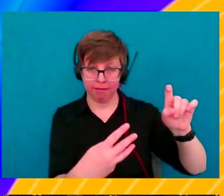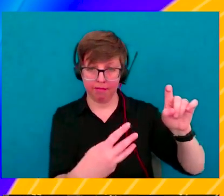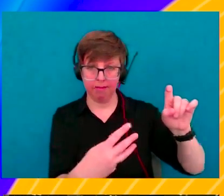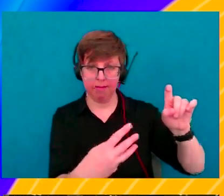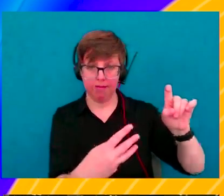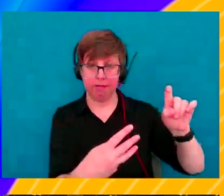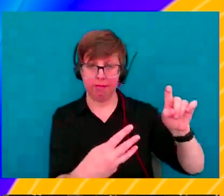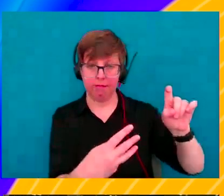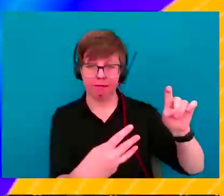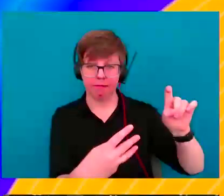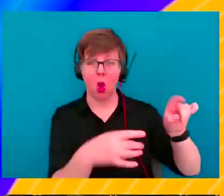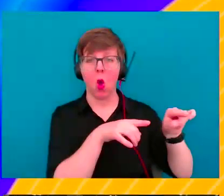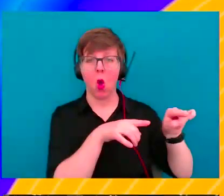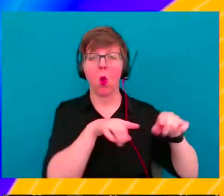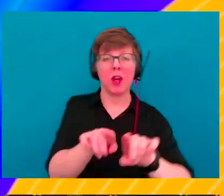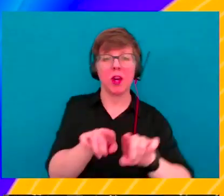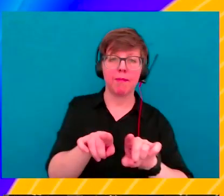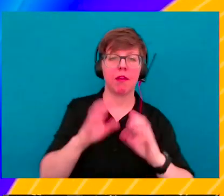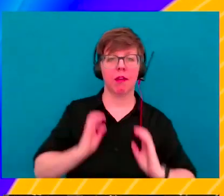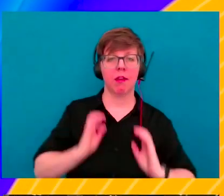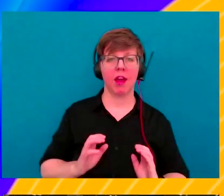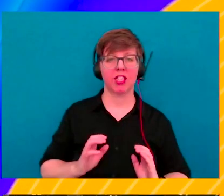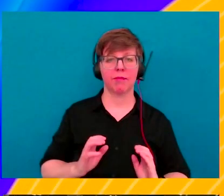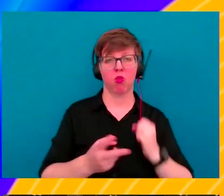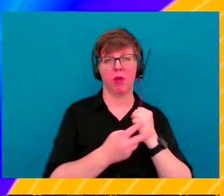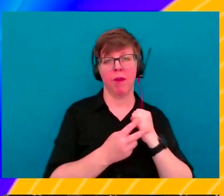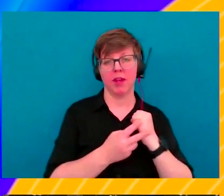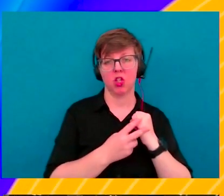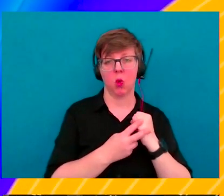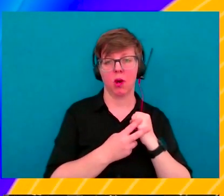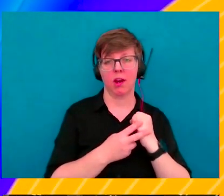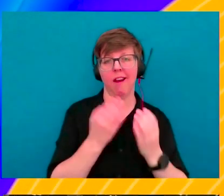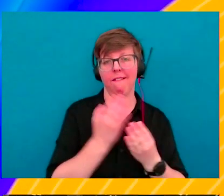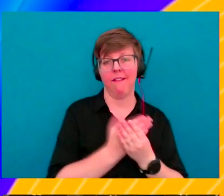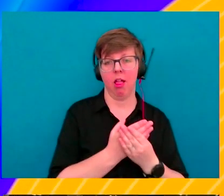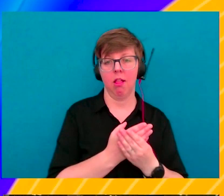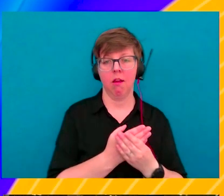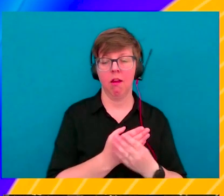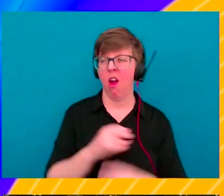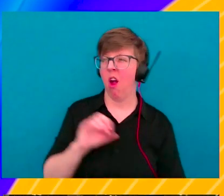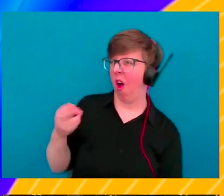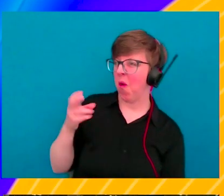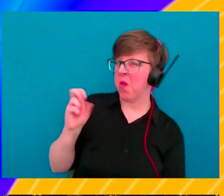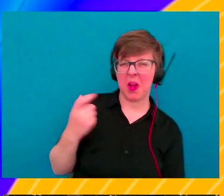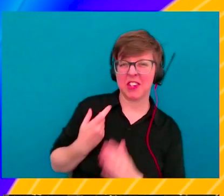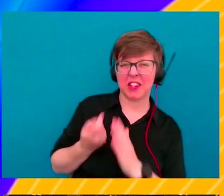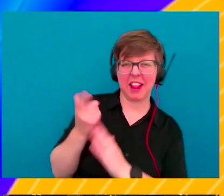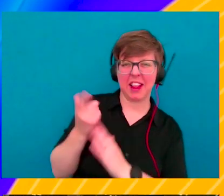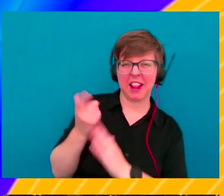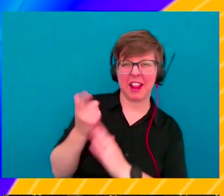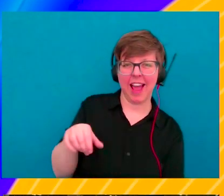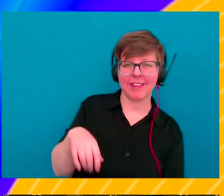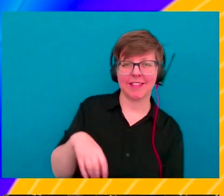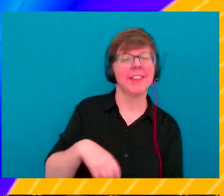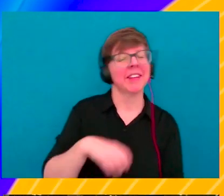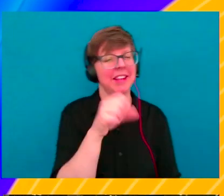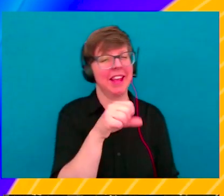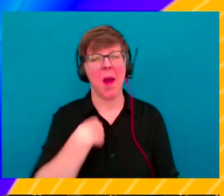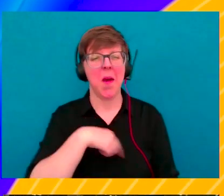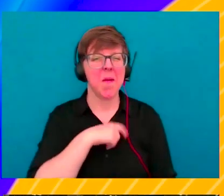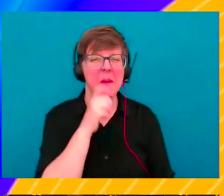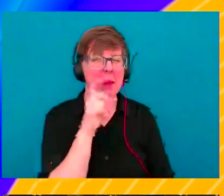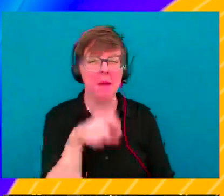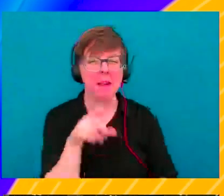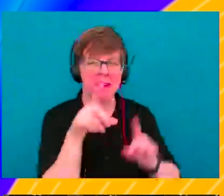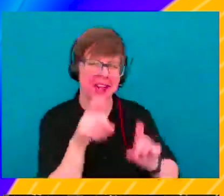test file. And it's got, as you'd expect, You can just delete it's a that. setup. Yeah, right? Yeah. We don't need to test our code. It's got create.